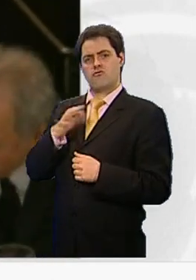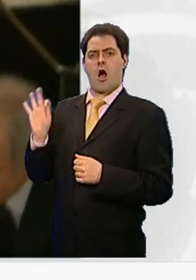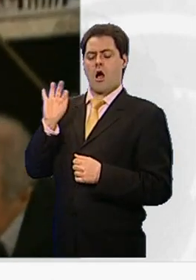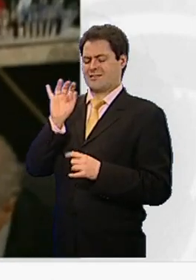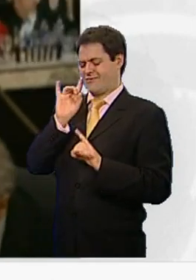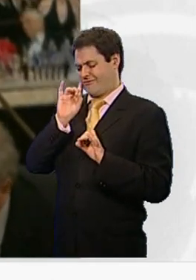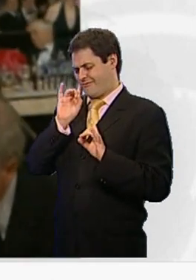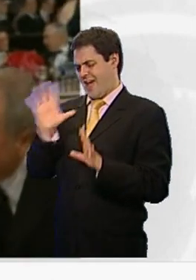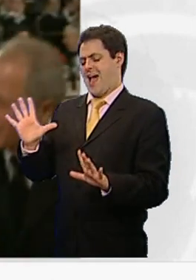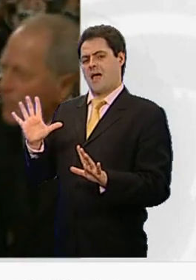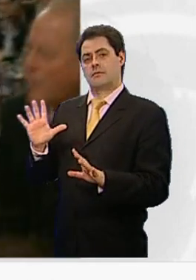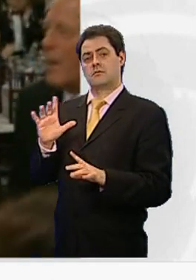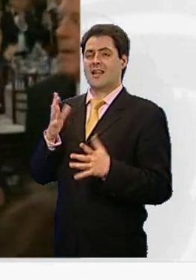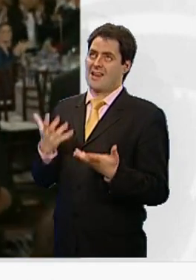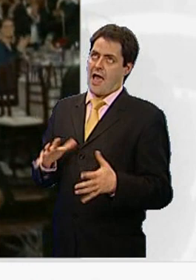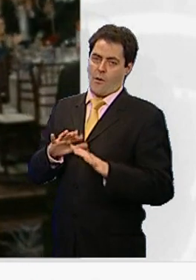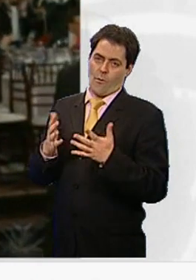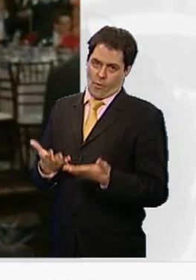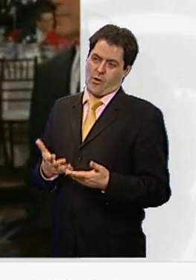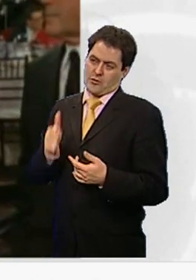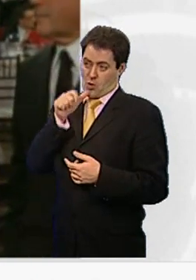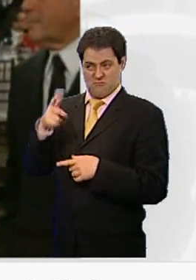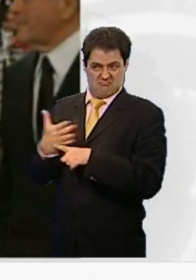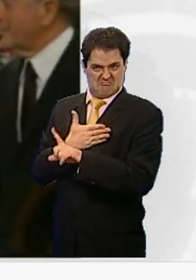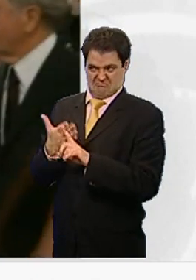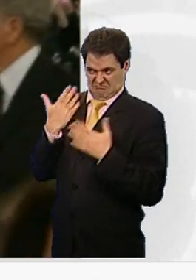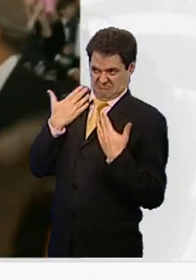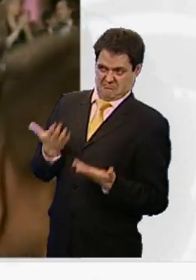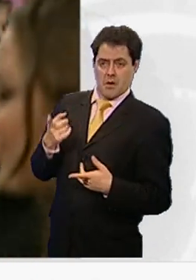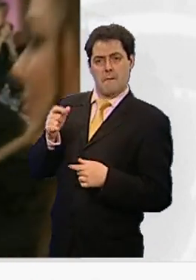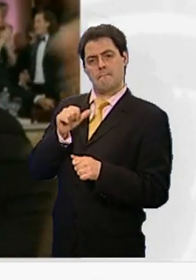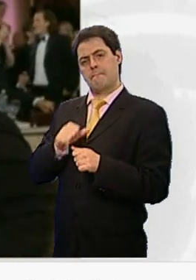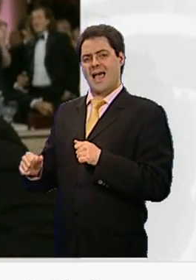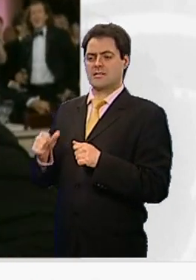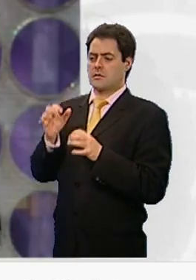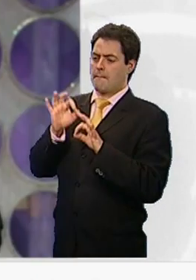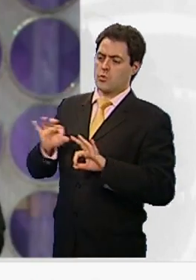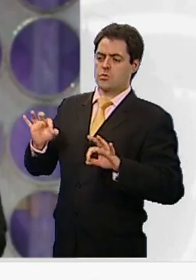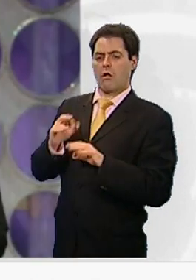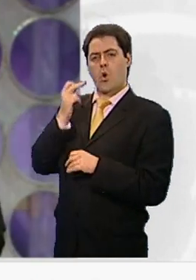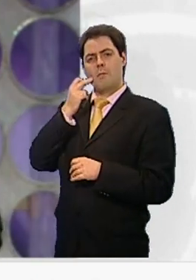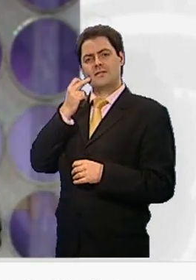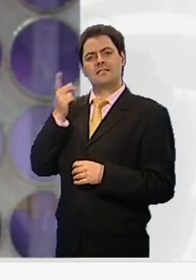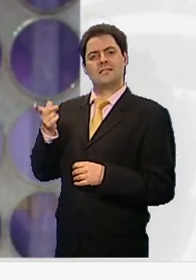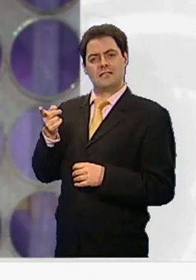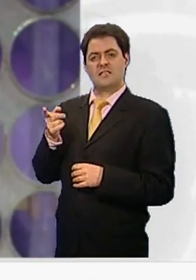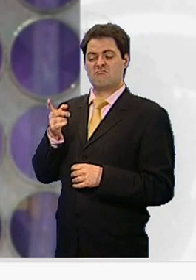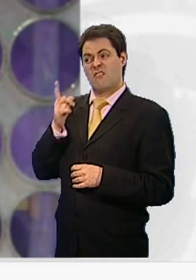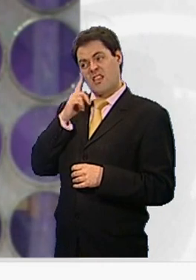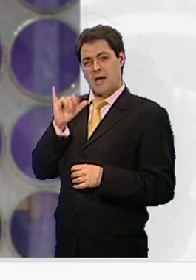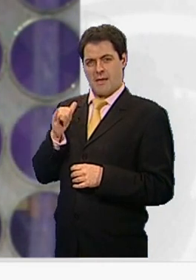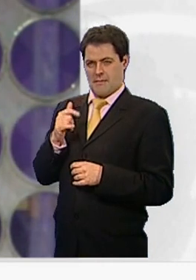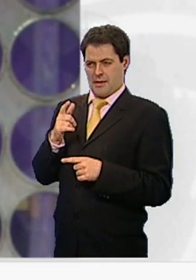of everywhere else, but obviously he's going to be a big star now, won the Best Actor Musical or Comedy Award last night, and I